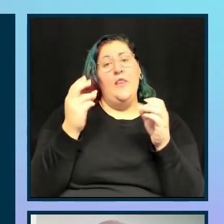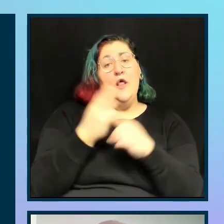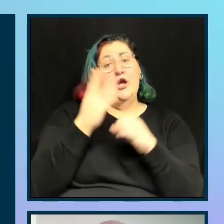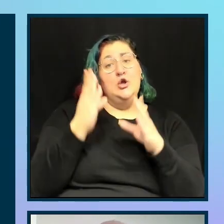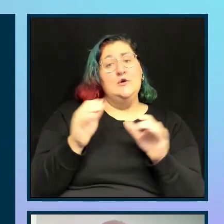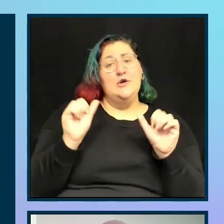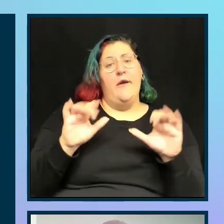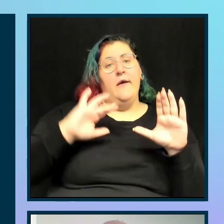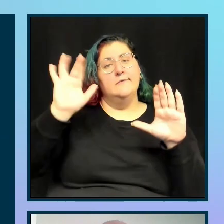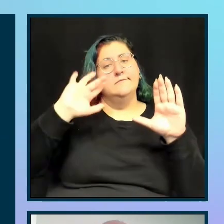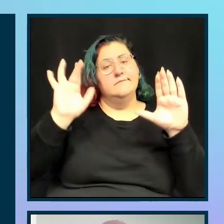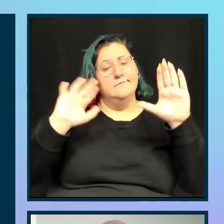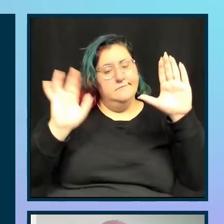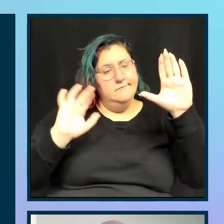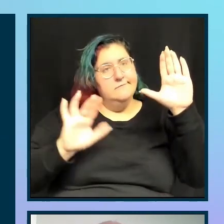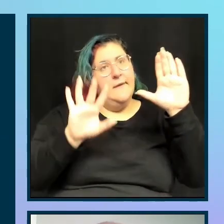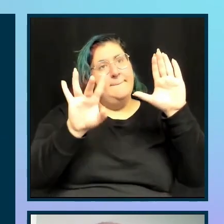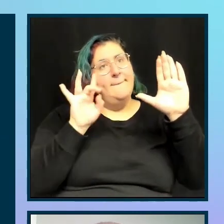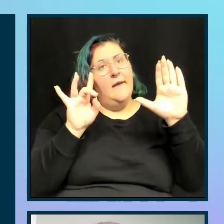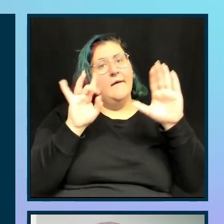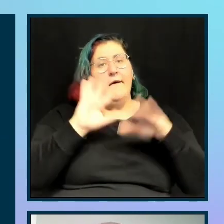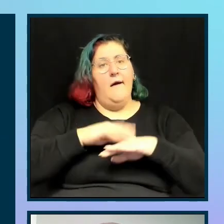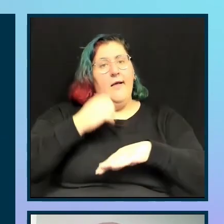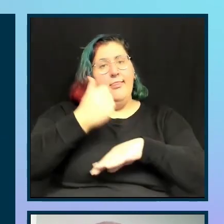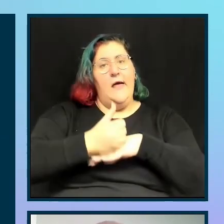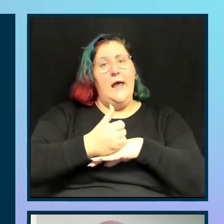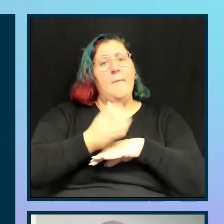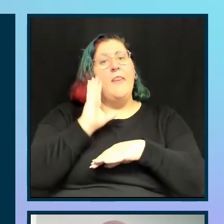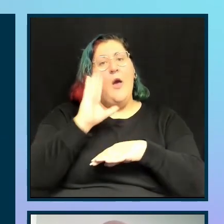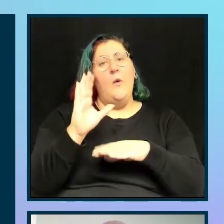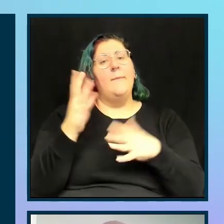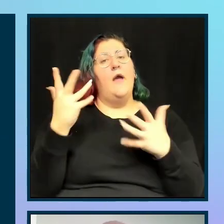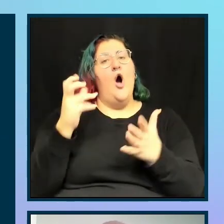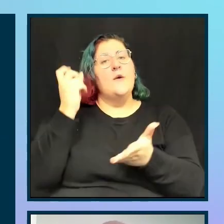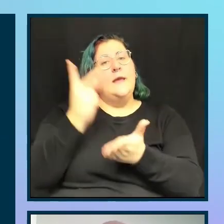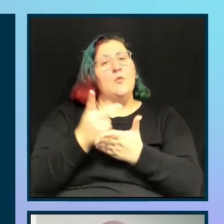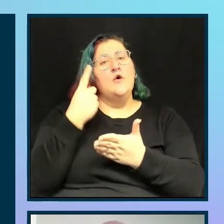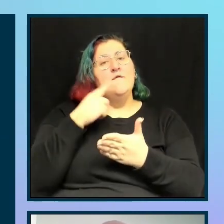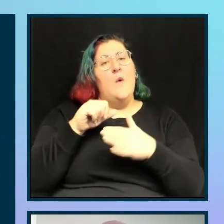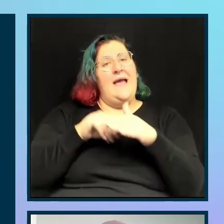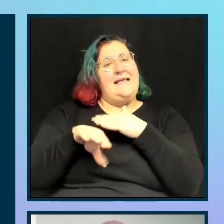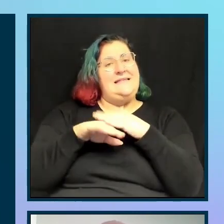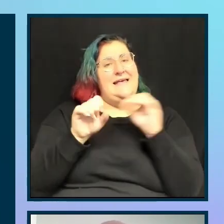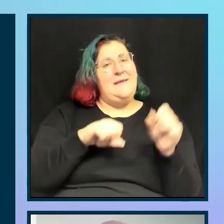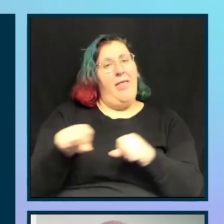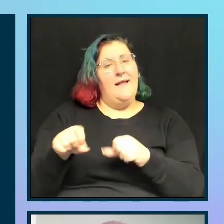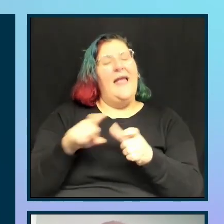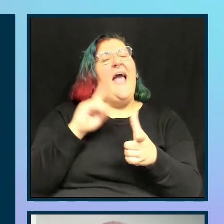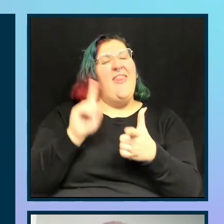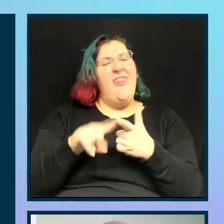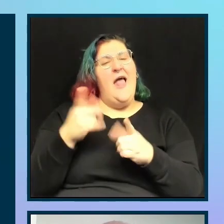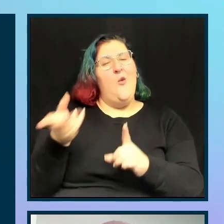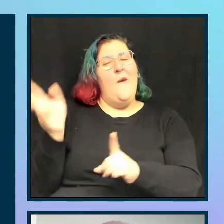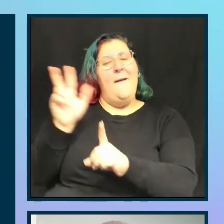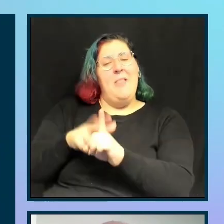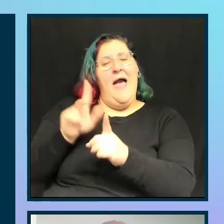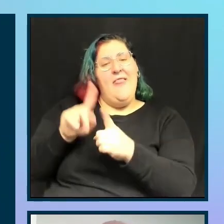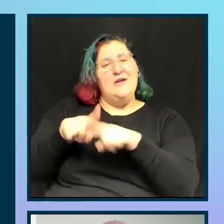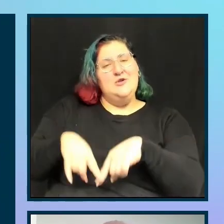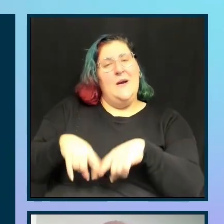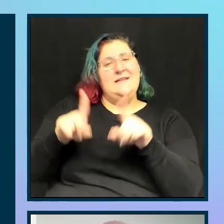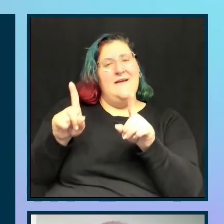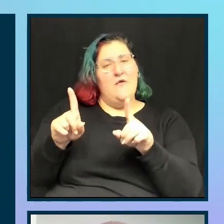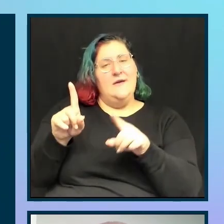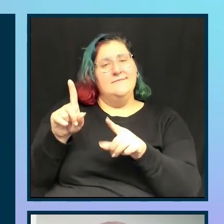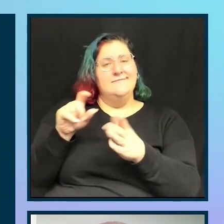and approved for an accessible workflow, and then those get applied to a document for structured results. The ideal scenario